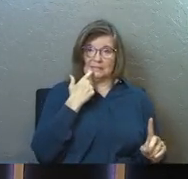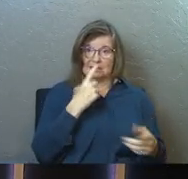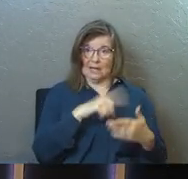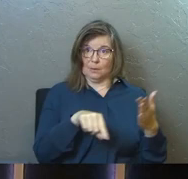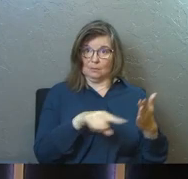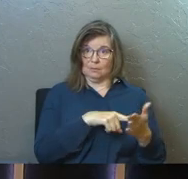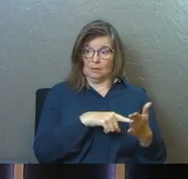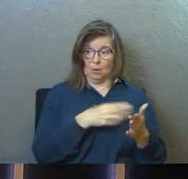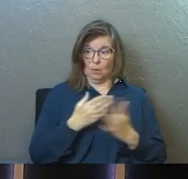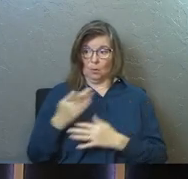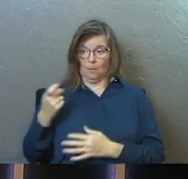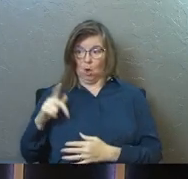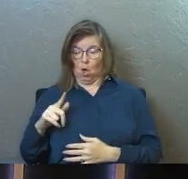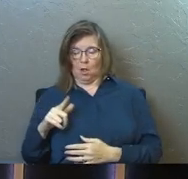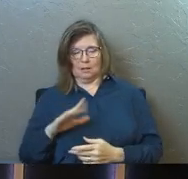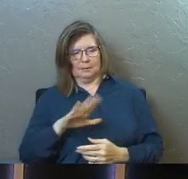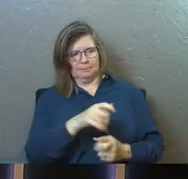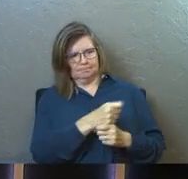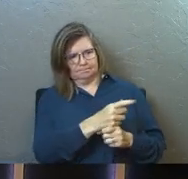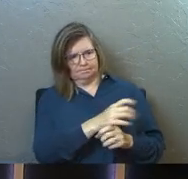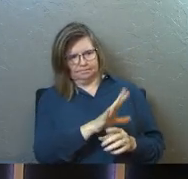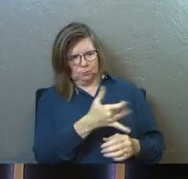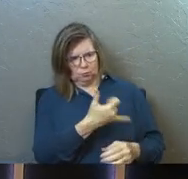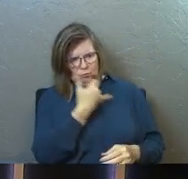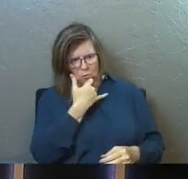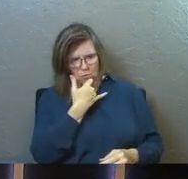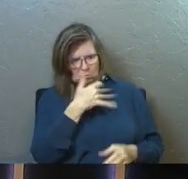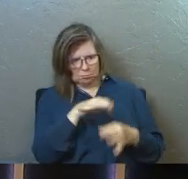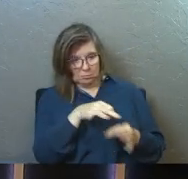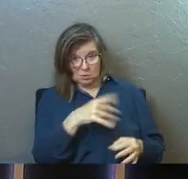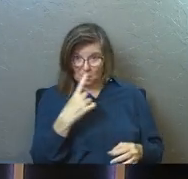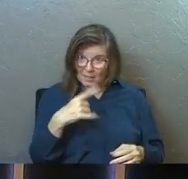rebuked publicly by Paul. Do you think that was a fun day?